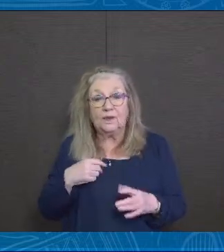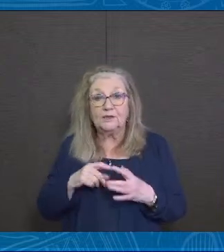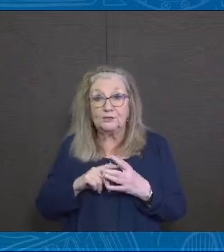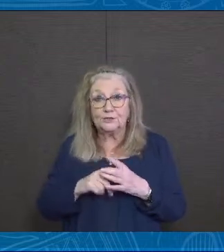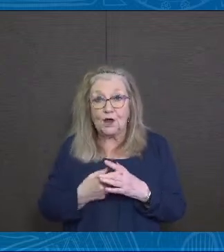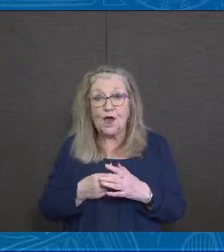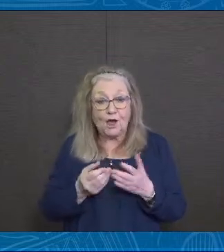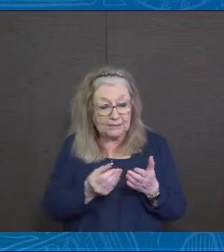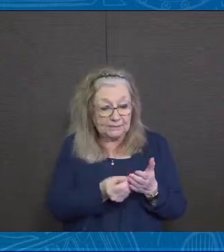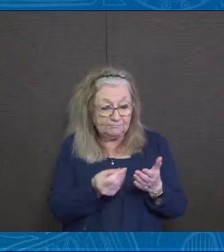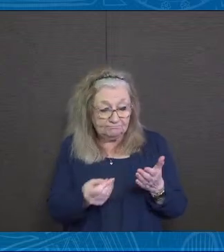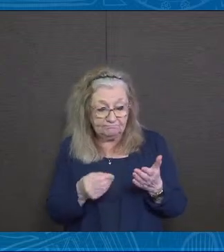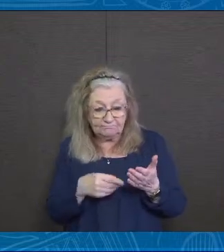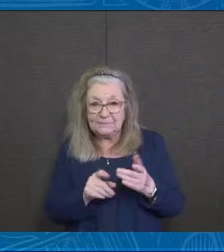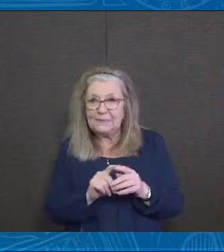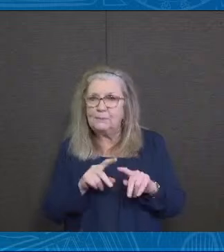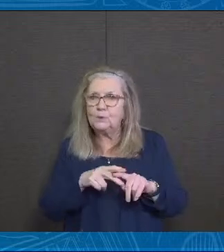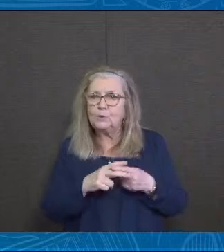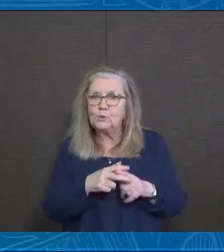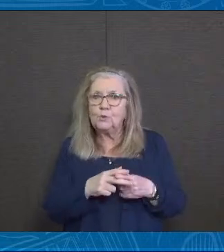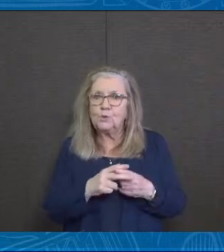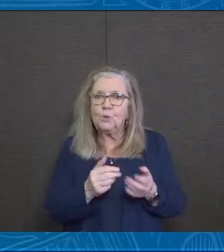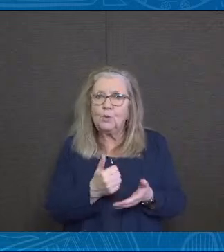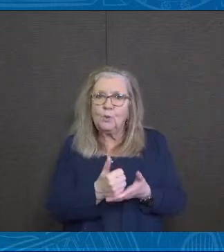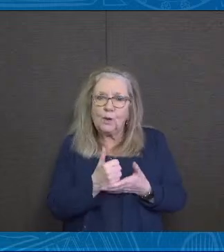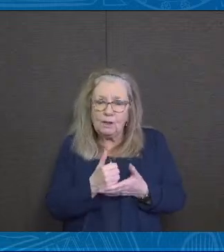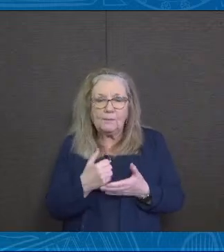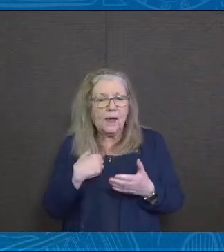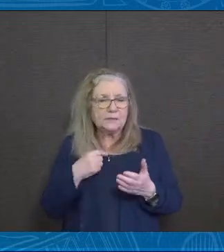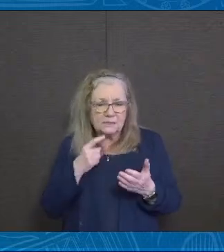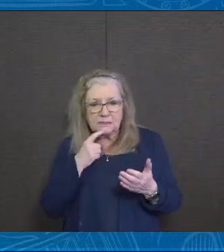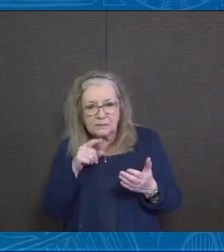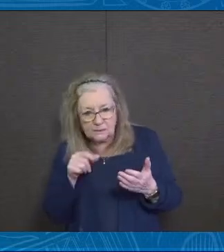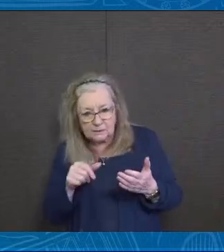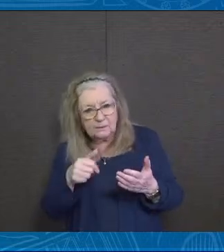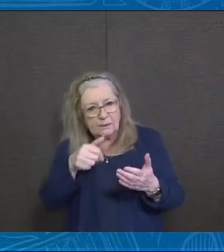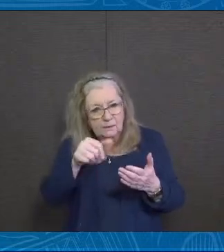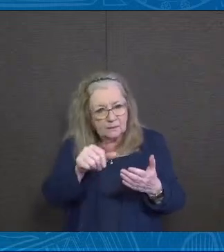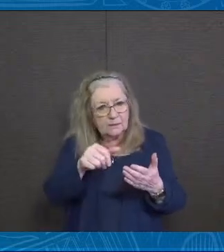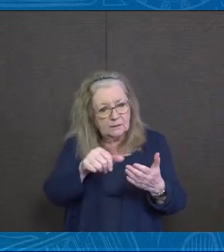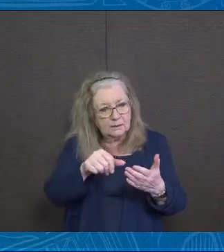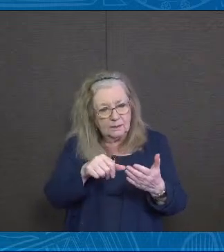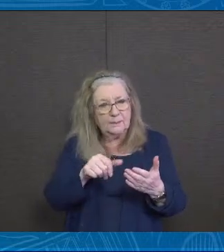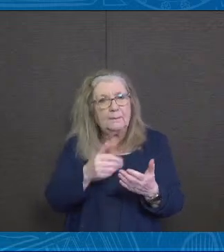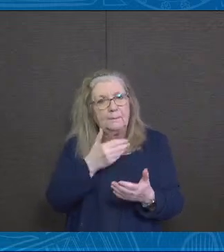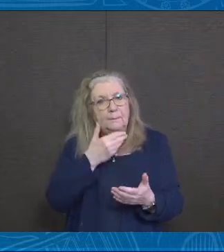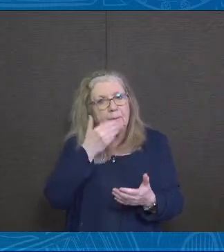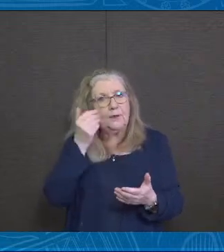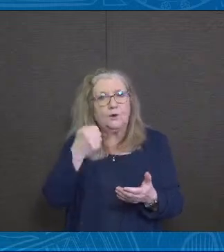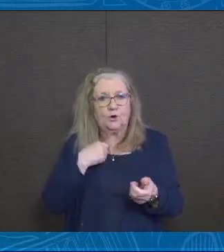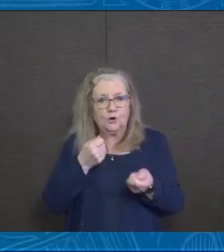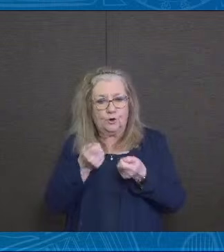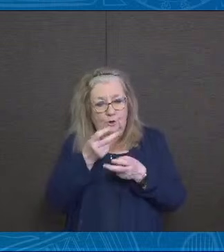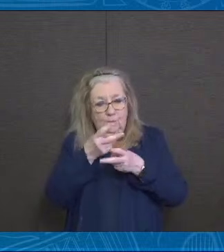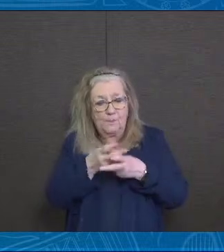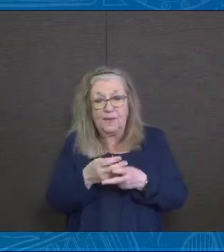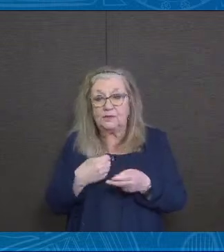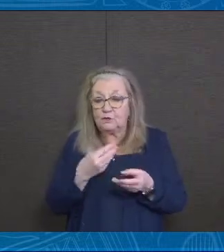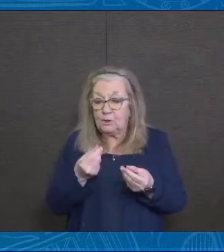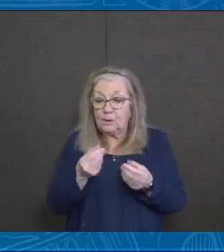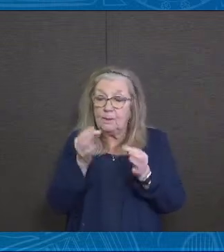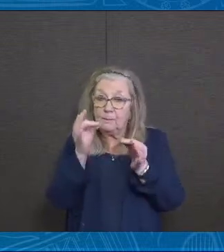that tool, and hopefully it will help us manage more our budget in a